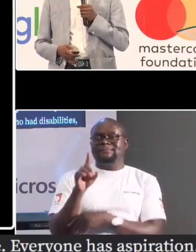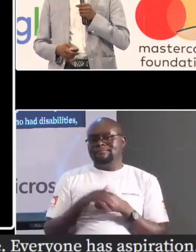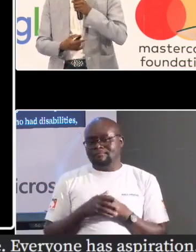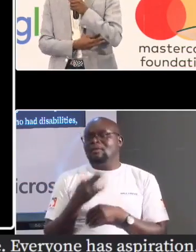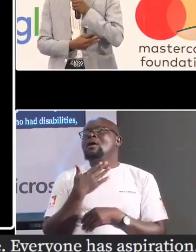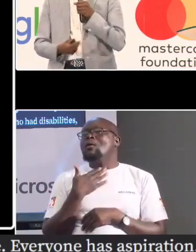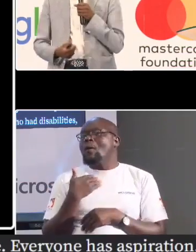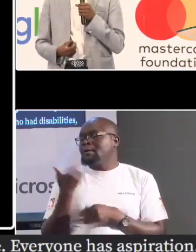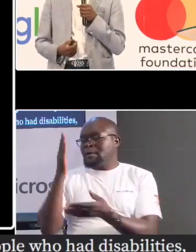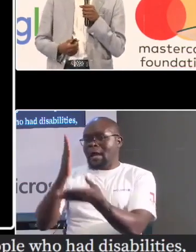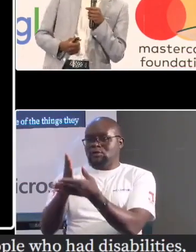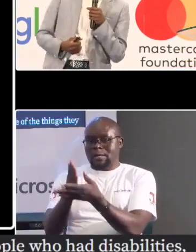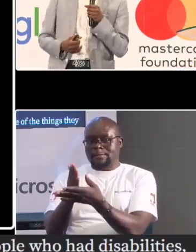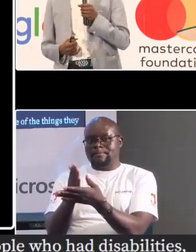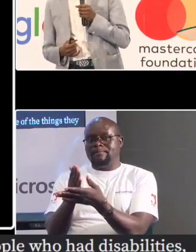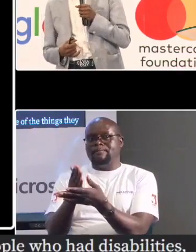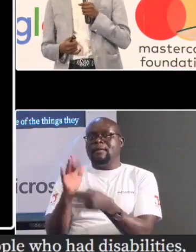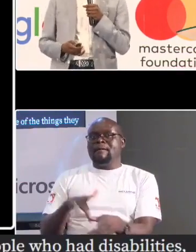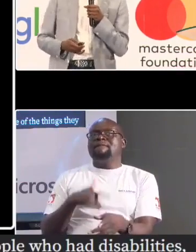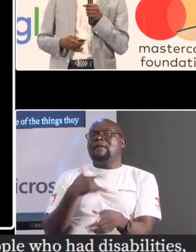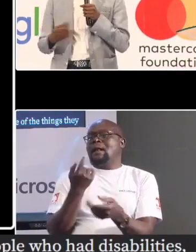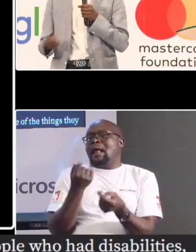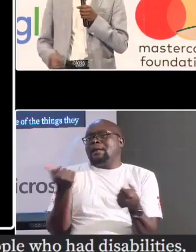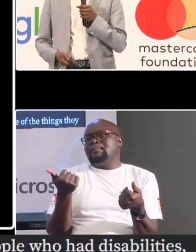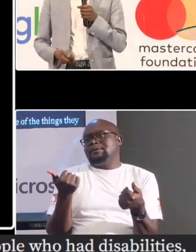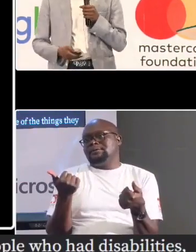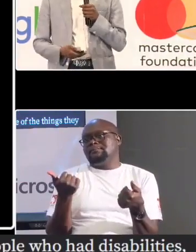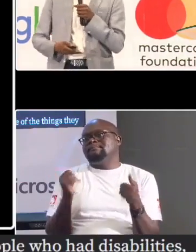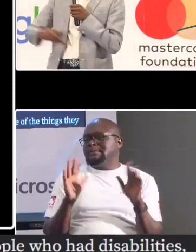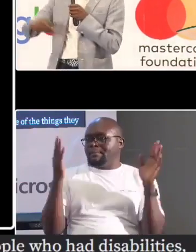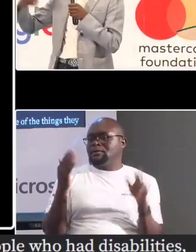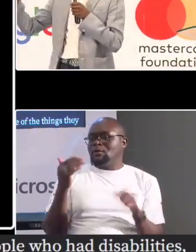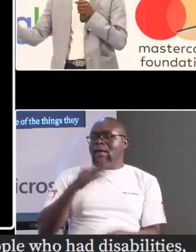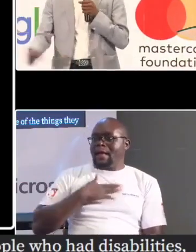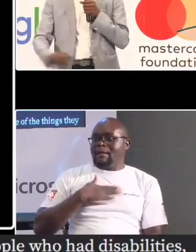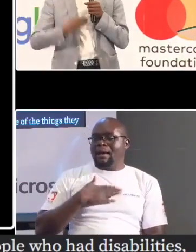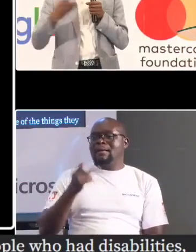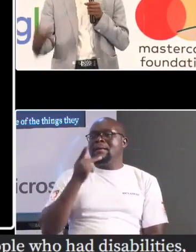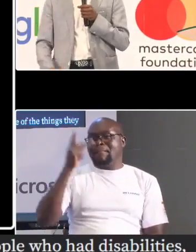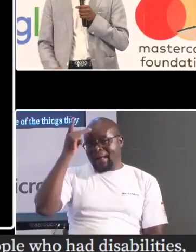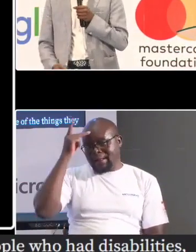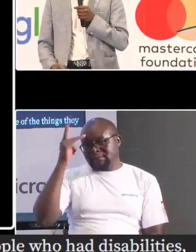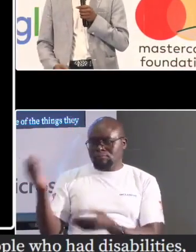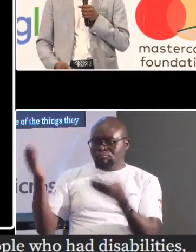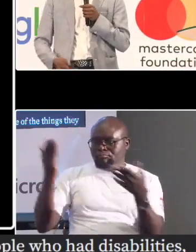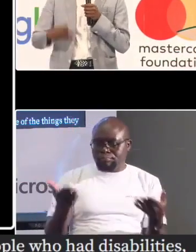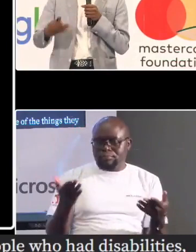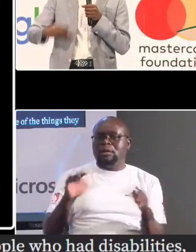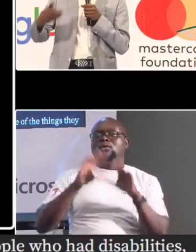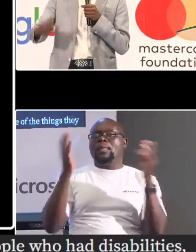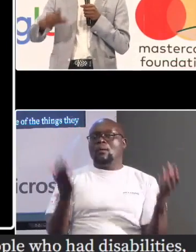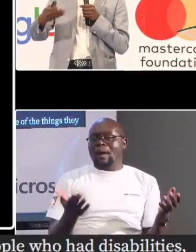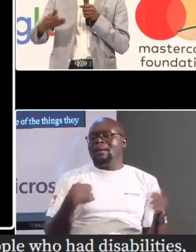I want to actually feel a little bit of exhilaration. You know, my parents wrapped me in cotton wool. And